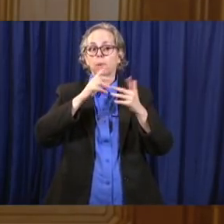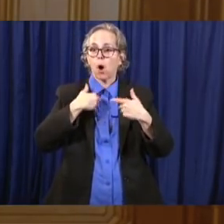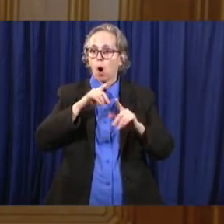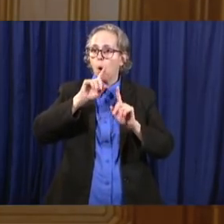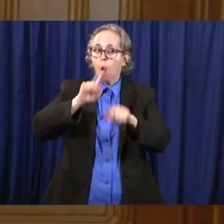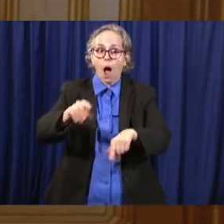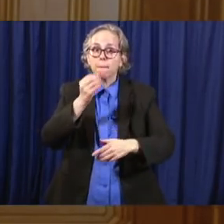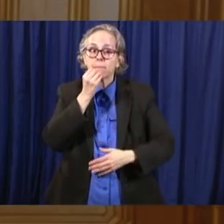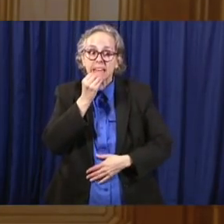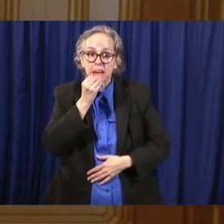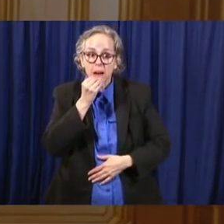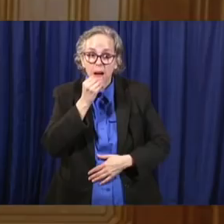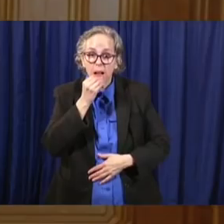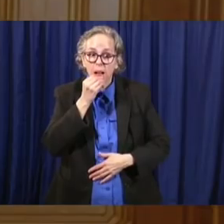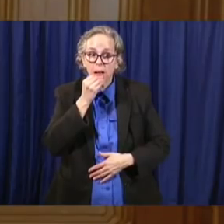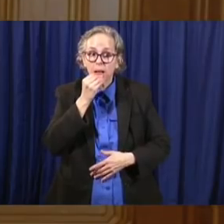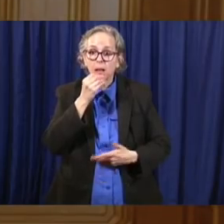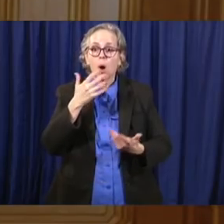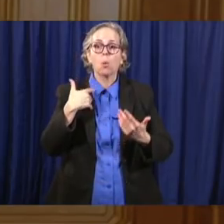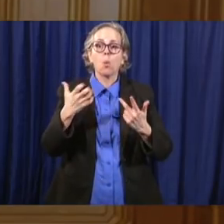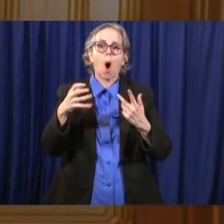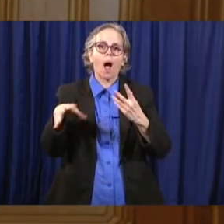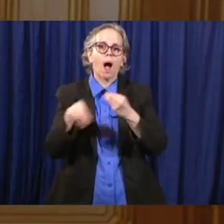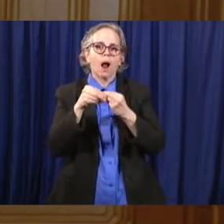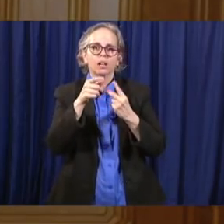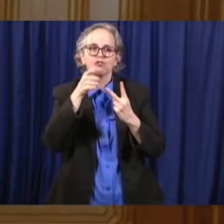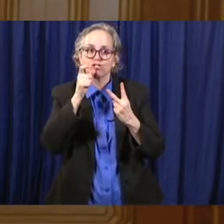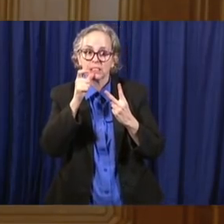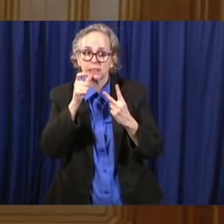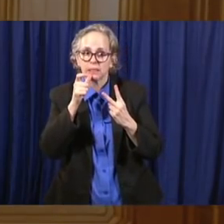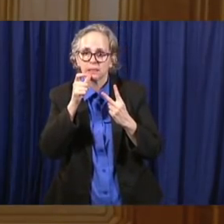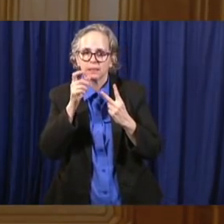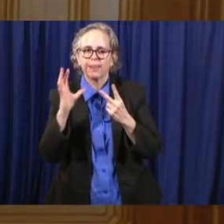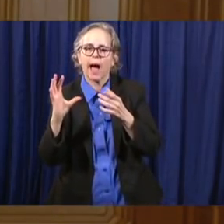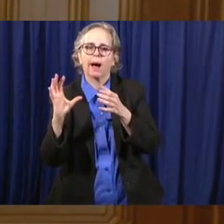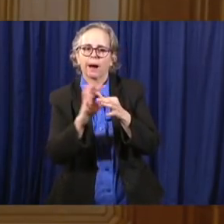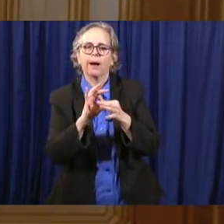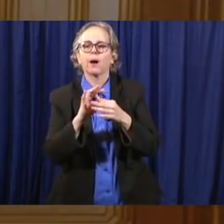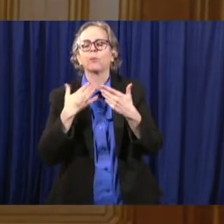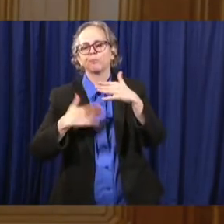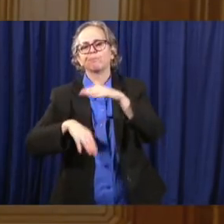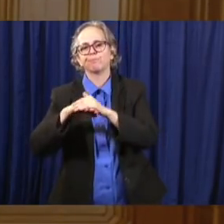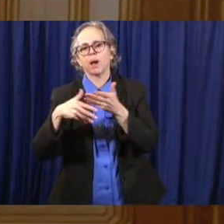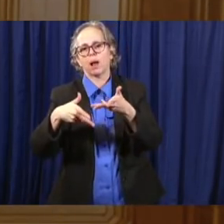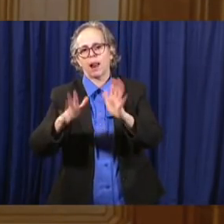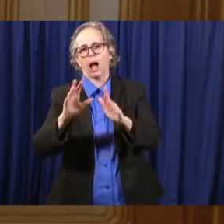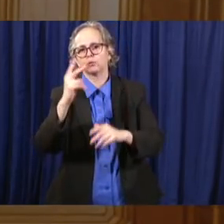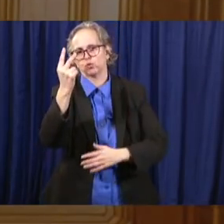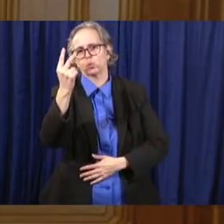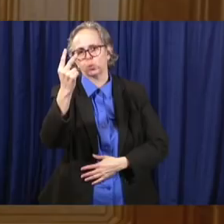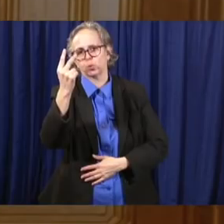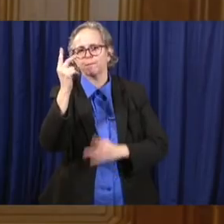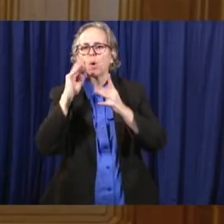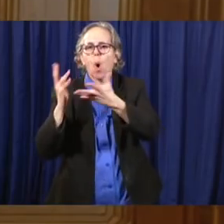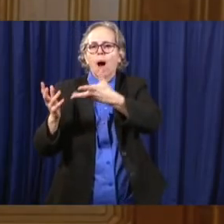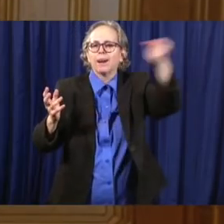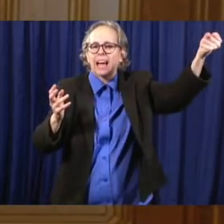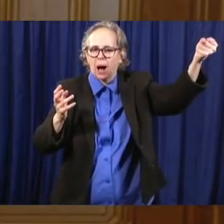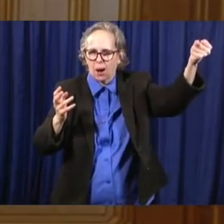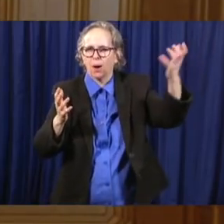have a drink? Or in this case, can you have 2 drinks? And so that decision was yes, and that's what the